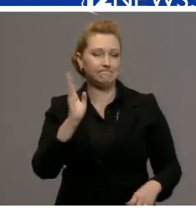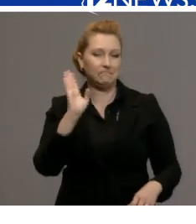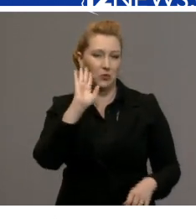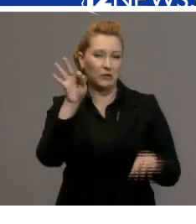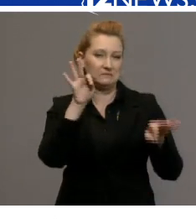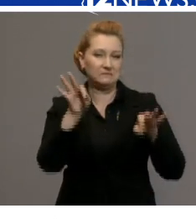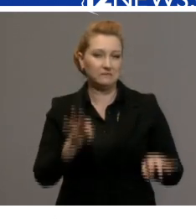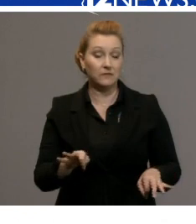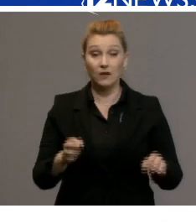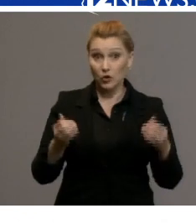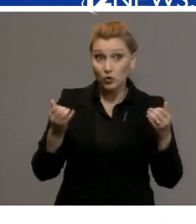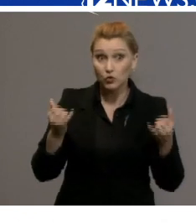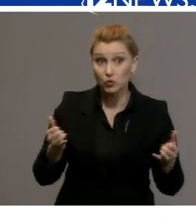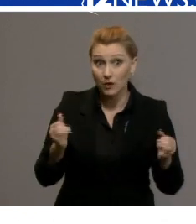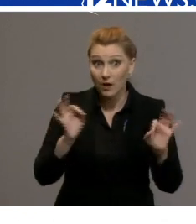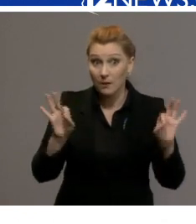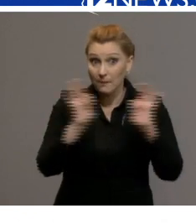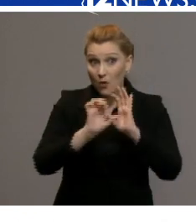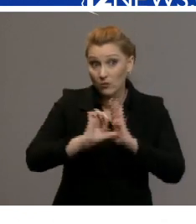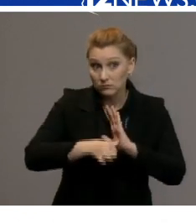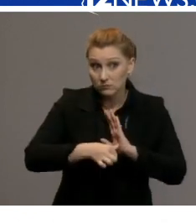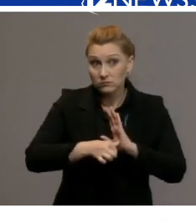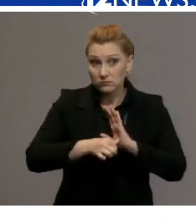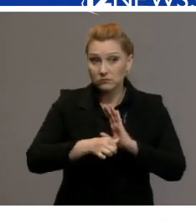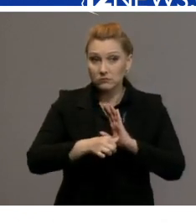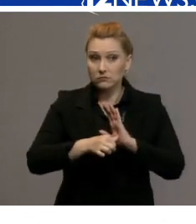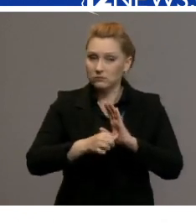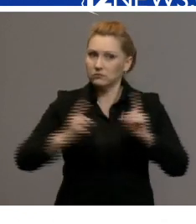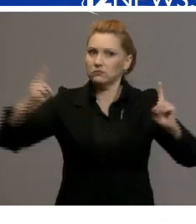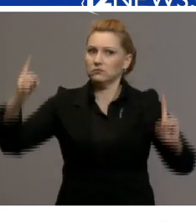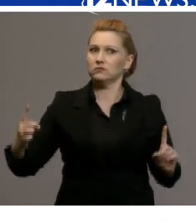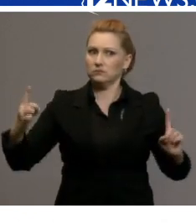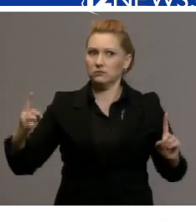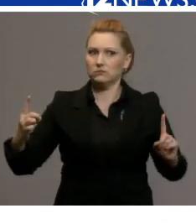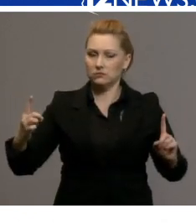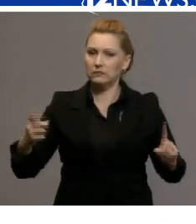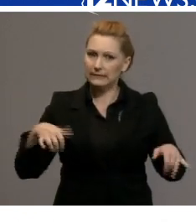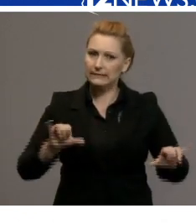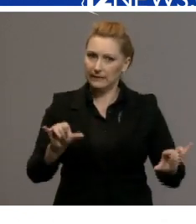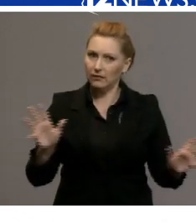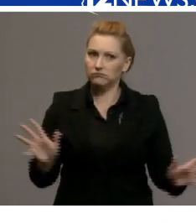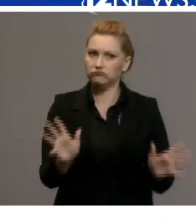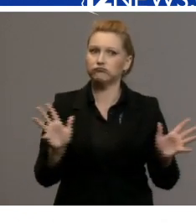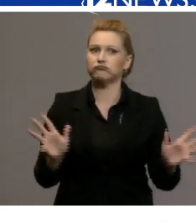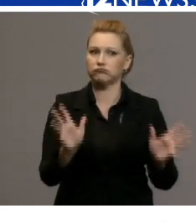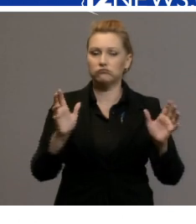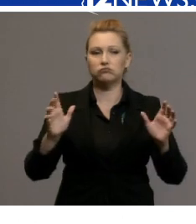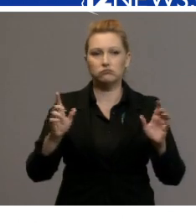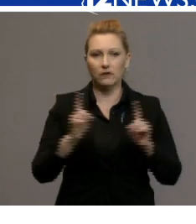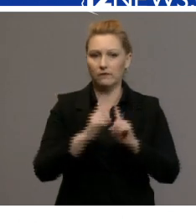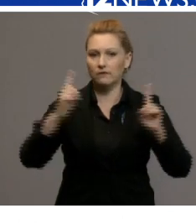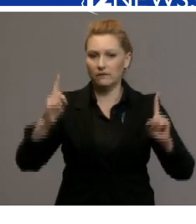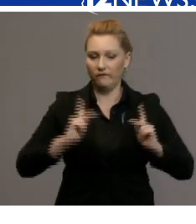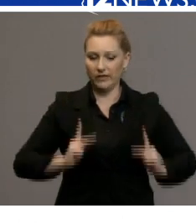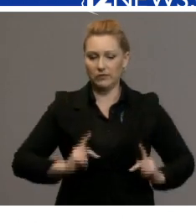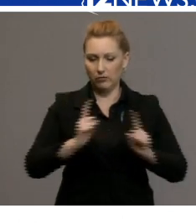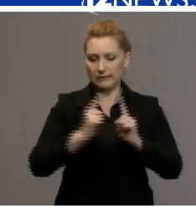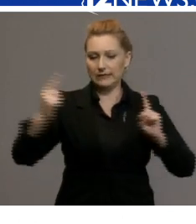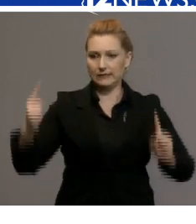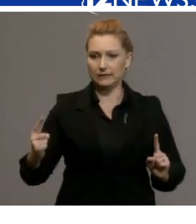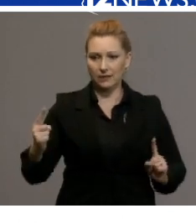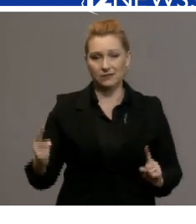today is strong physical distancing, but you're talking about July.